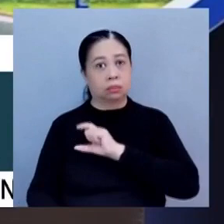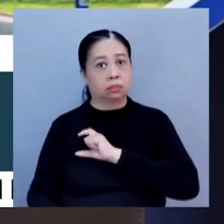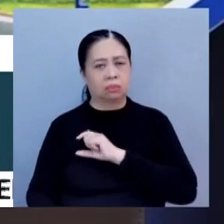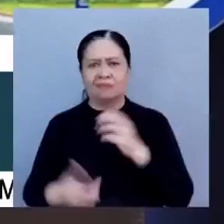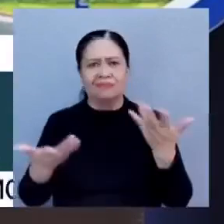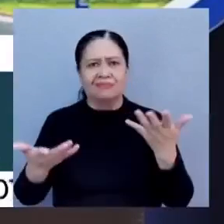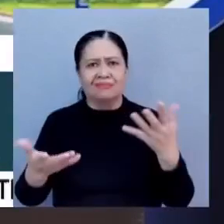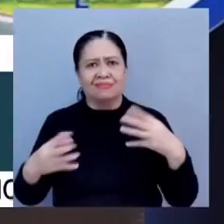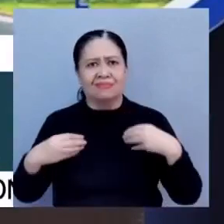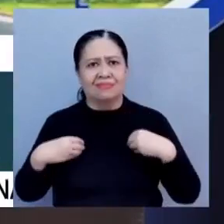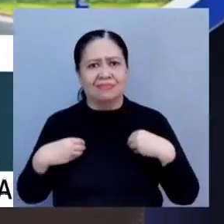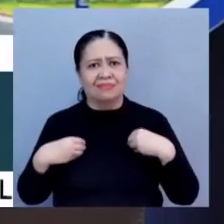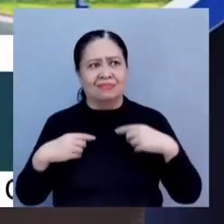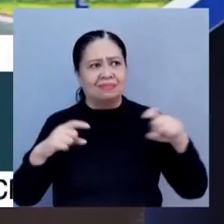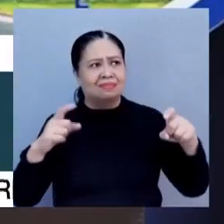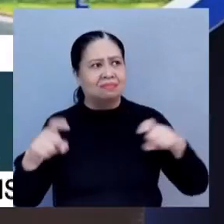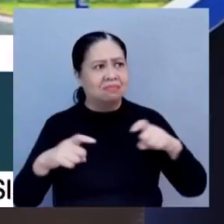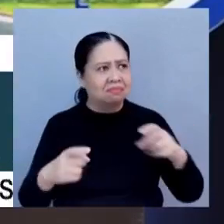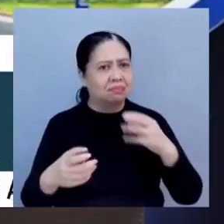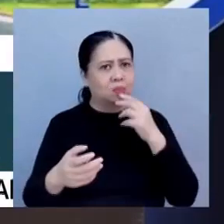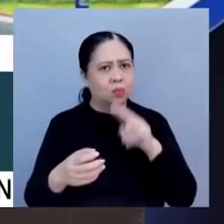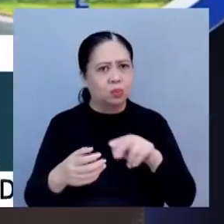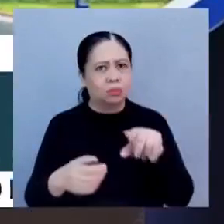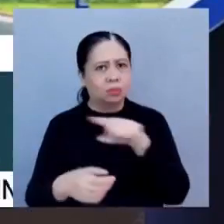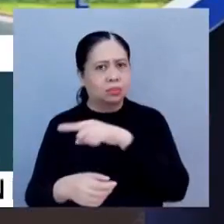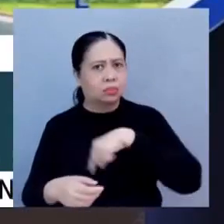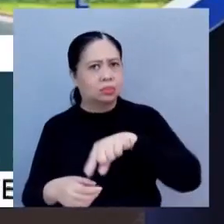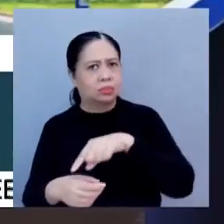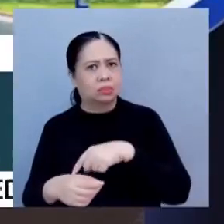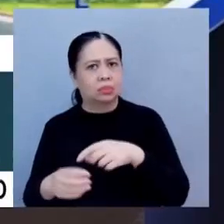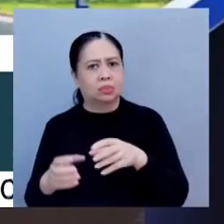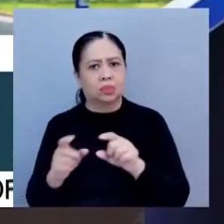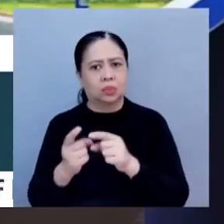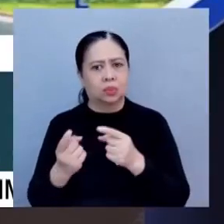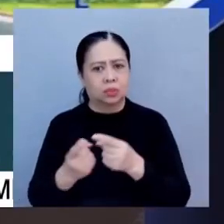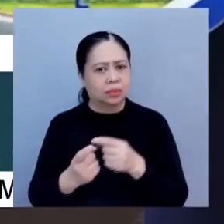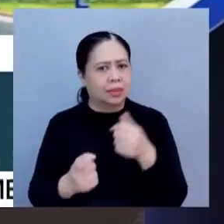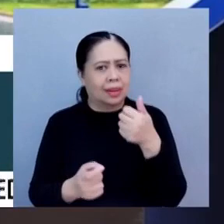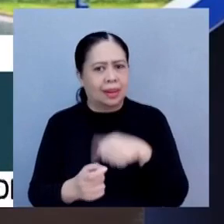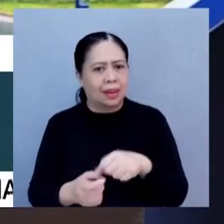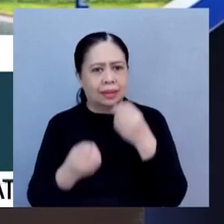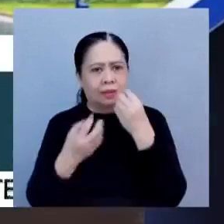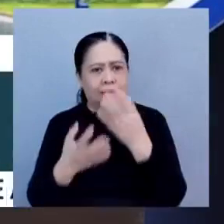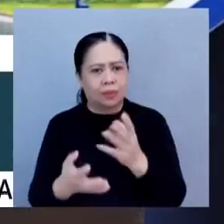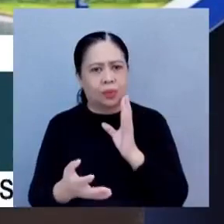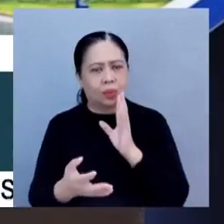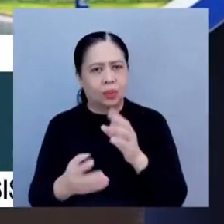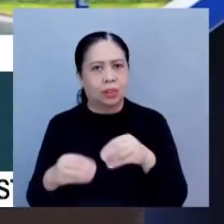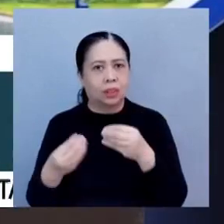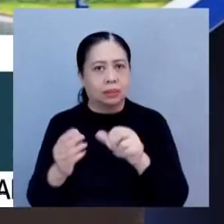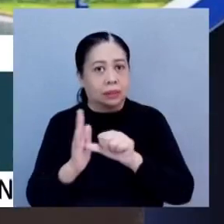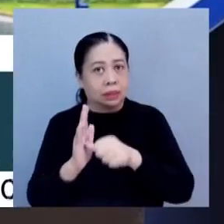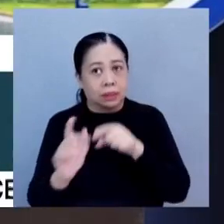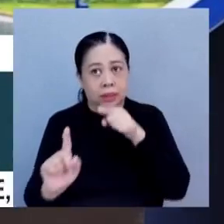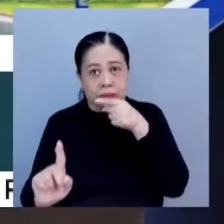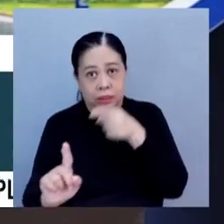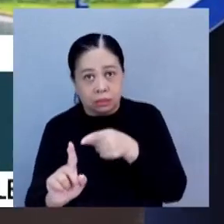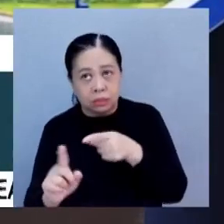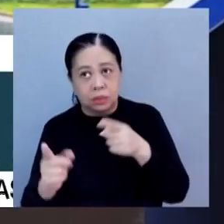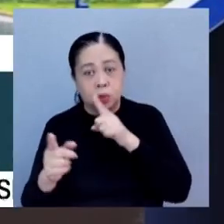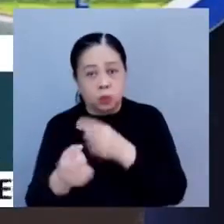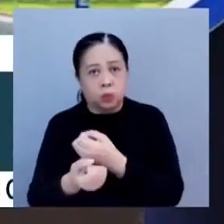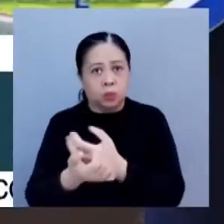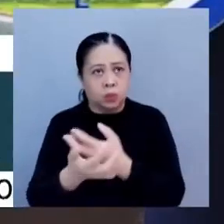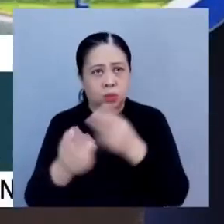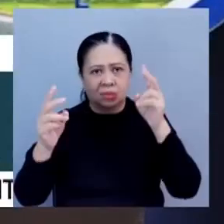ang probar ng any information that would lead to the specifics nitong mga alleged